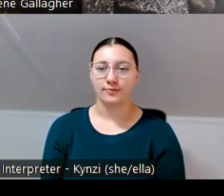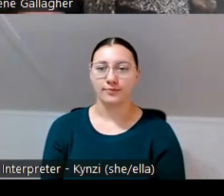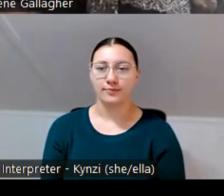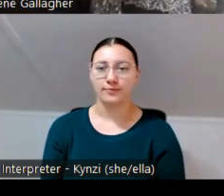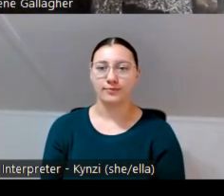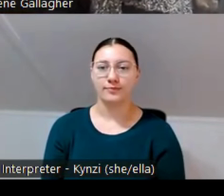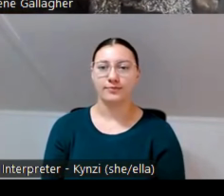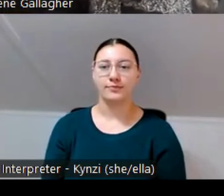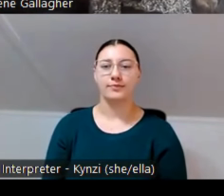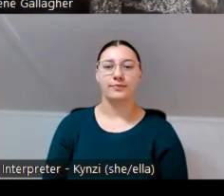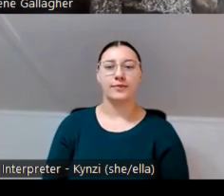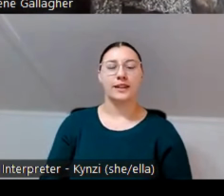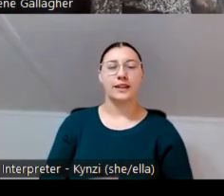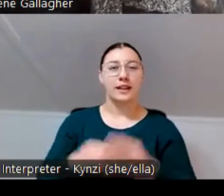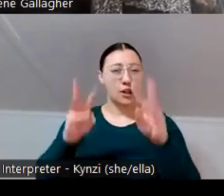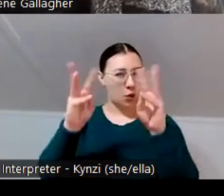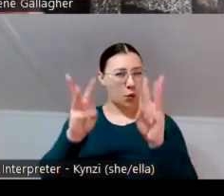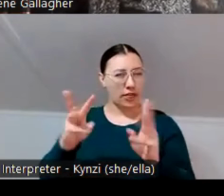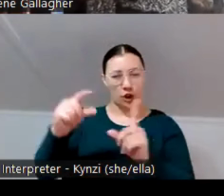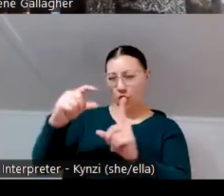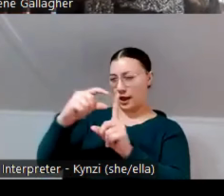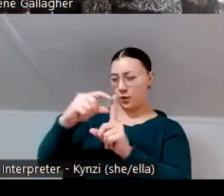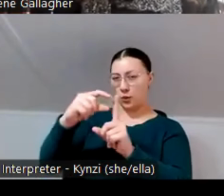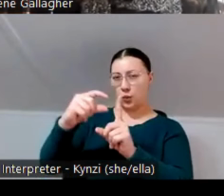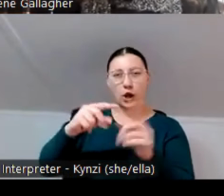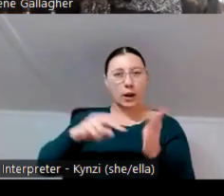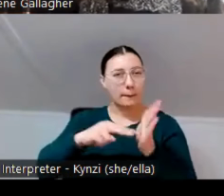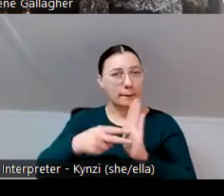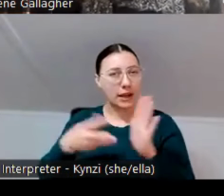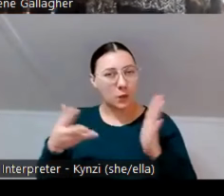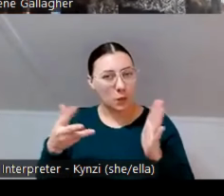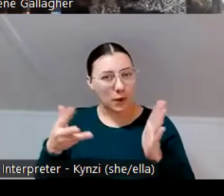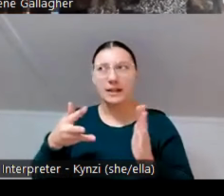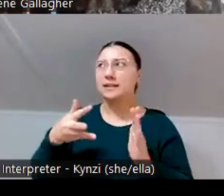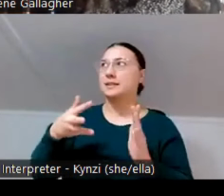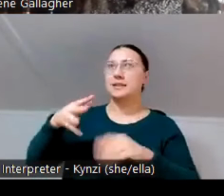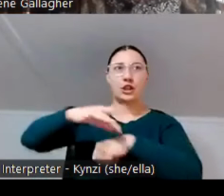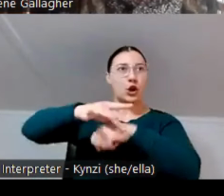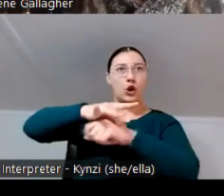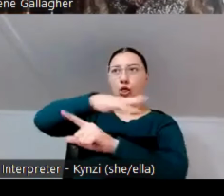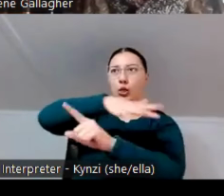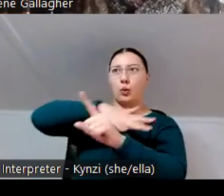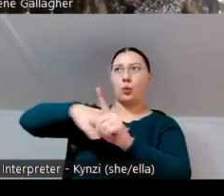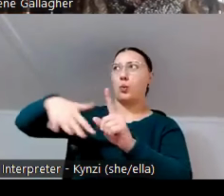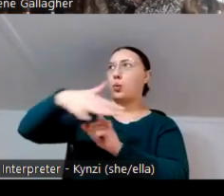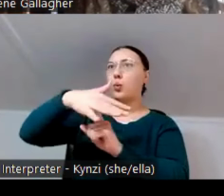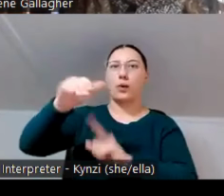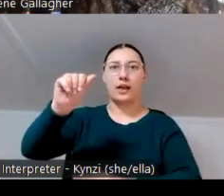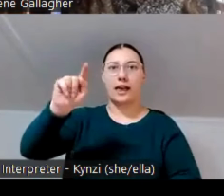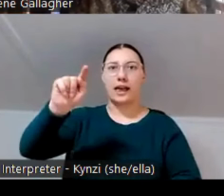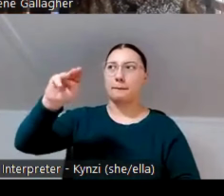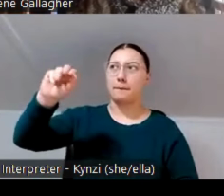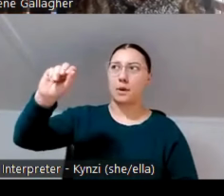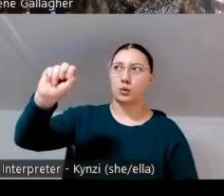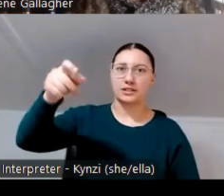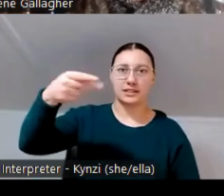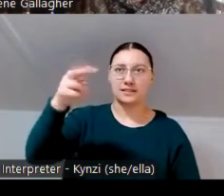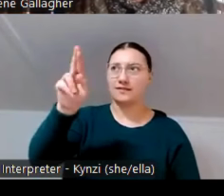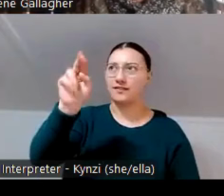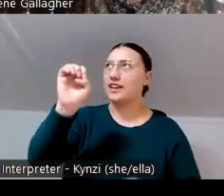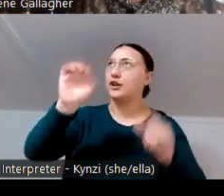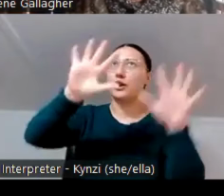Weather is a word that describes the conditions of the atmosphere, or the way the air outside is